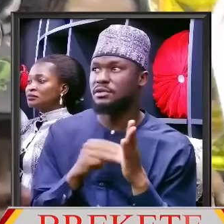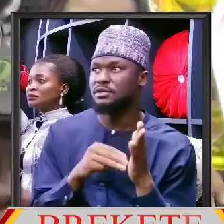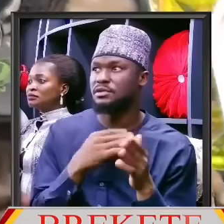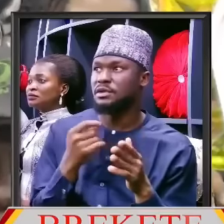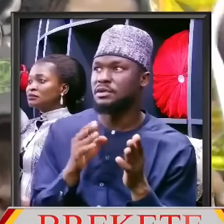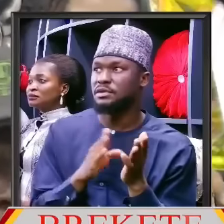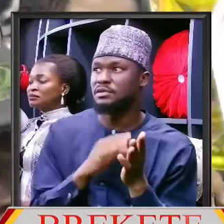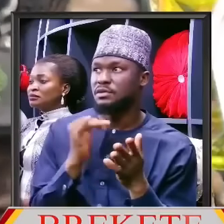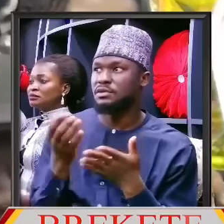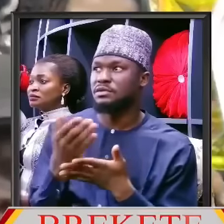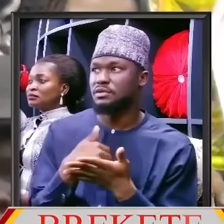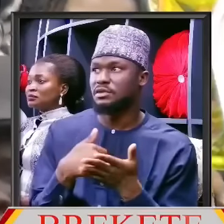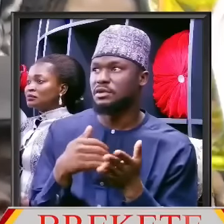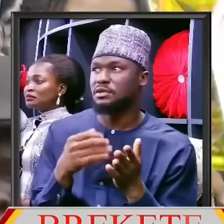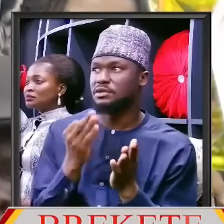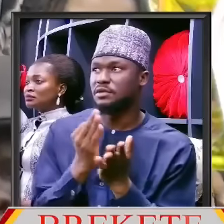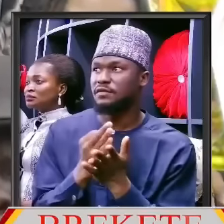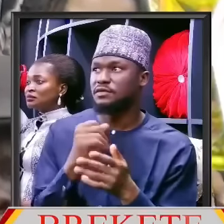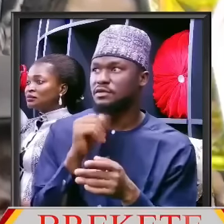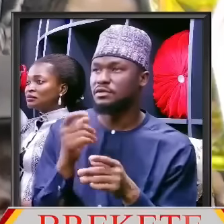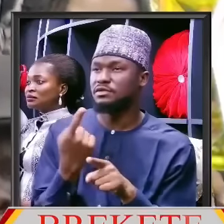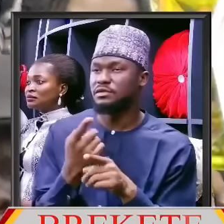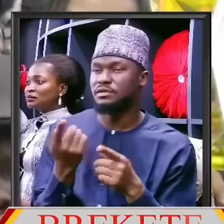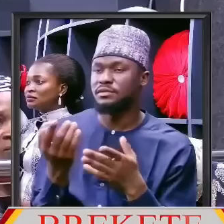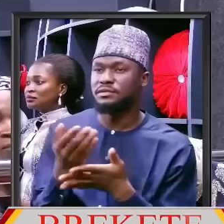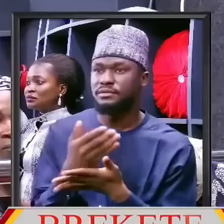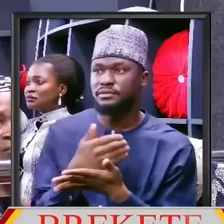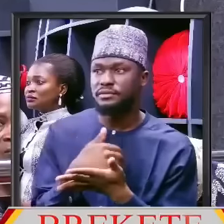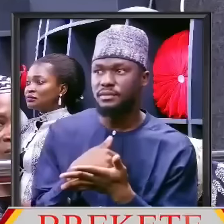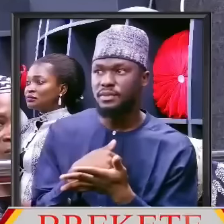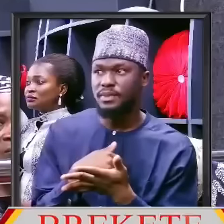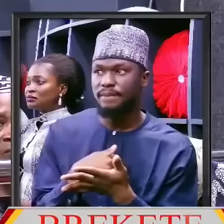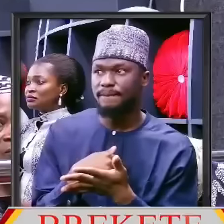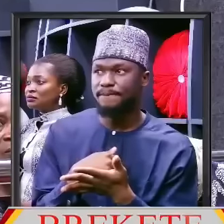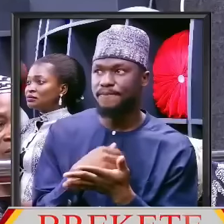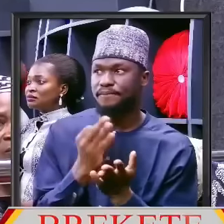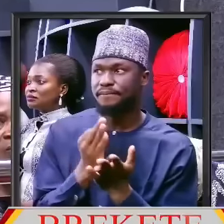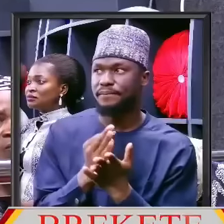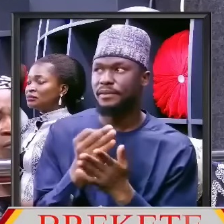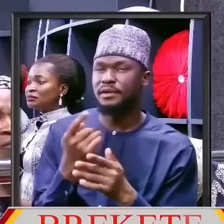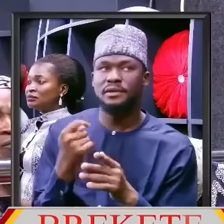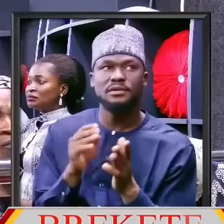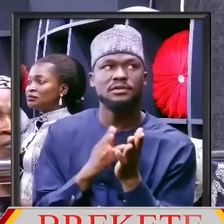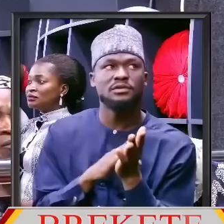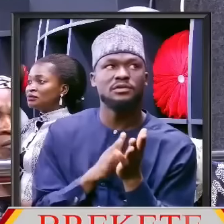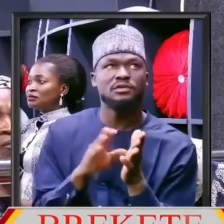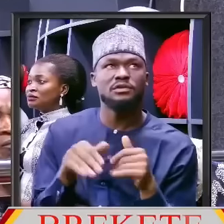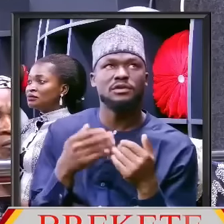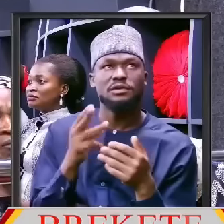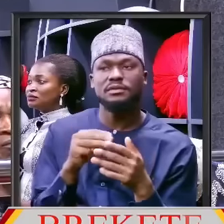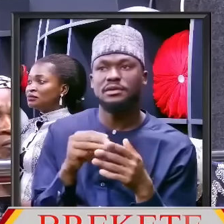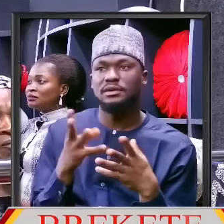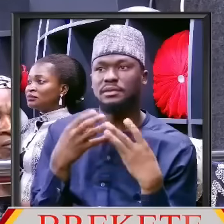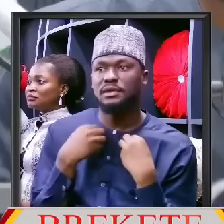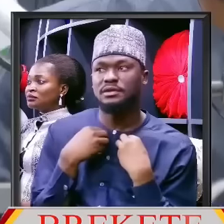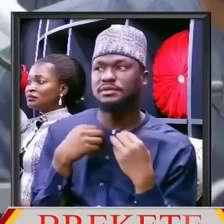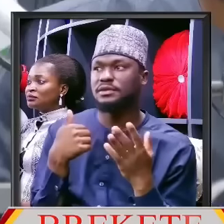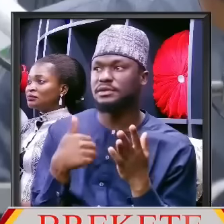wait. Yes. The school not just collect school fees. The school gave them an admission